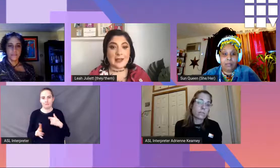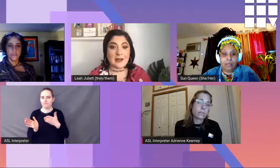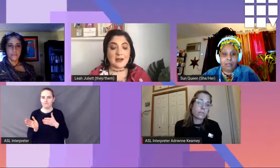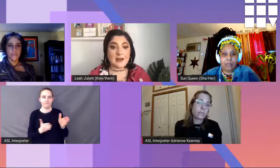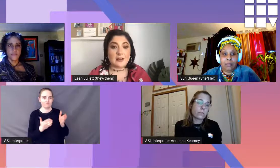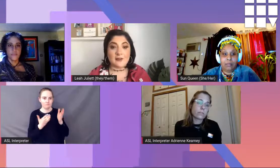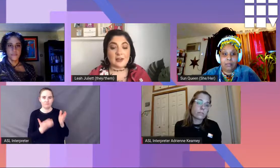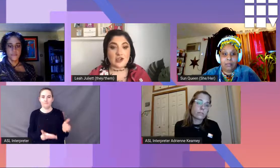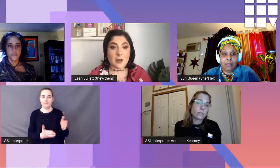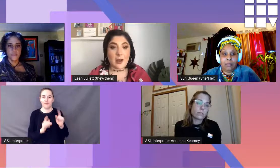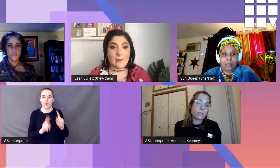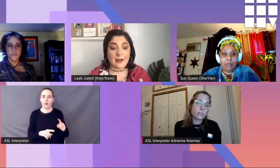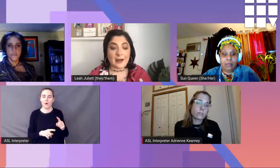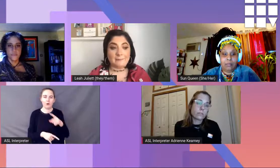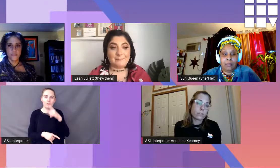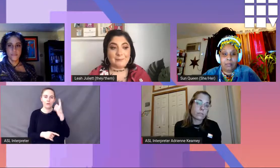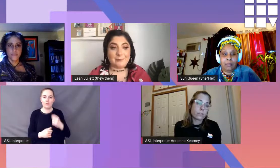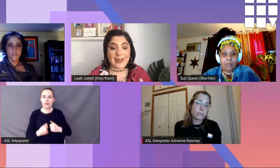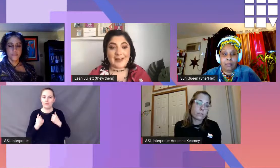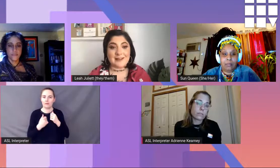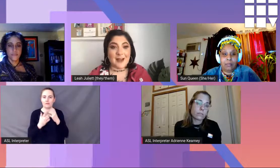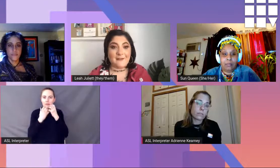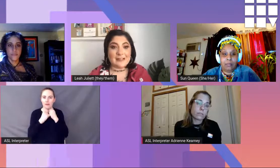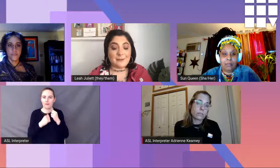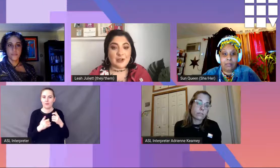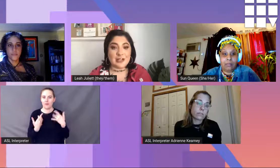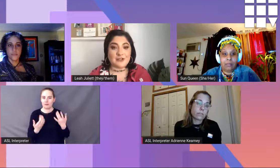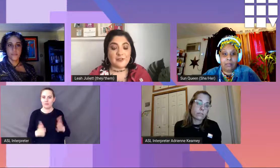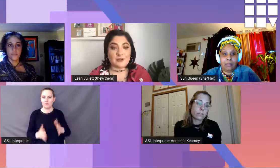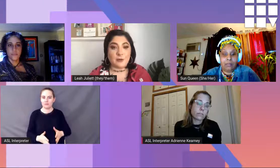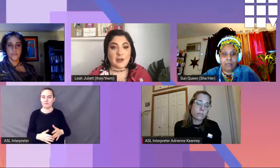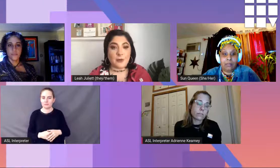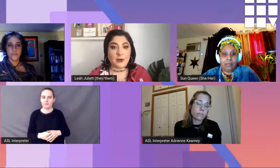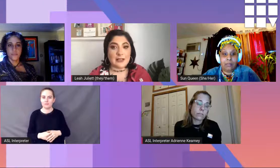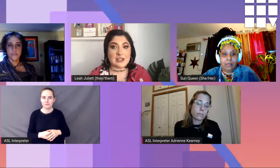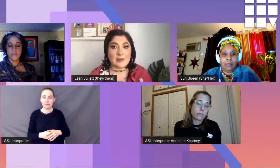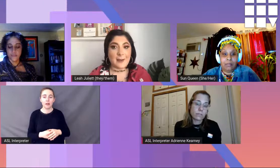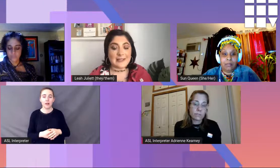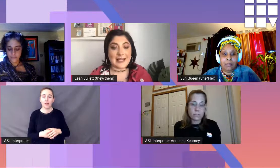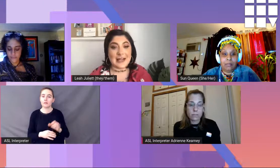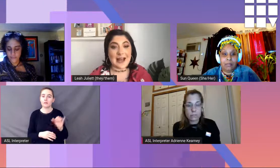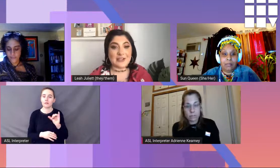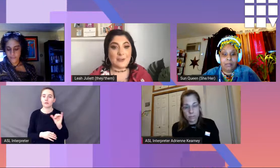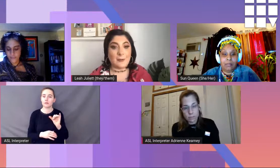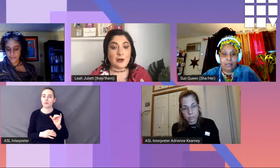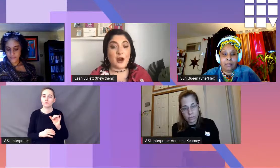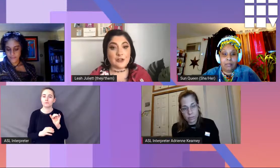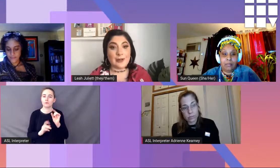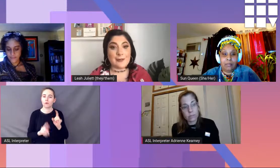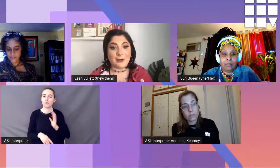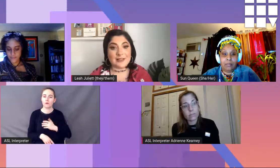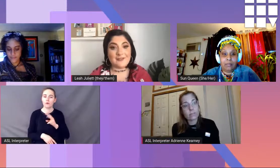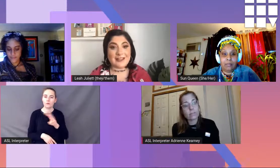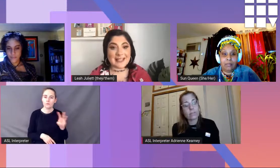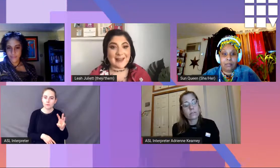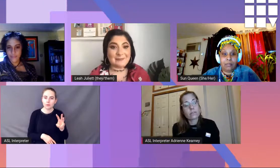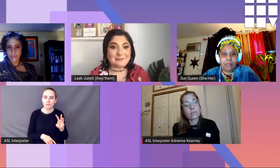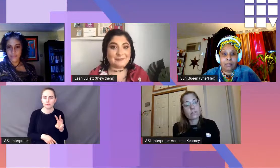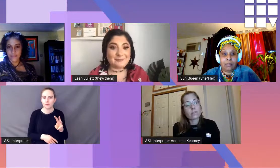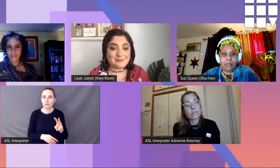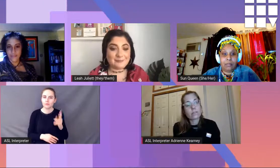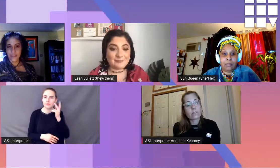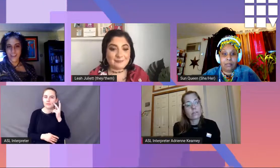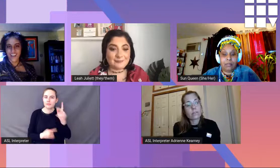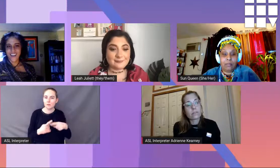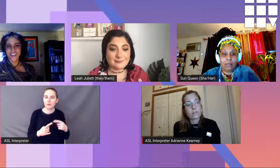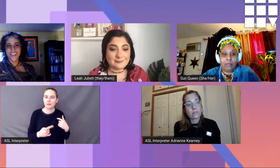And definitely show up. And visit marchagainstrevengeporn.org to be updated as to when we are doing in-person events again.